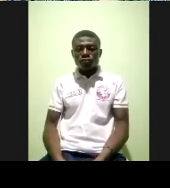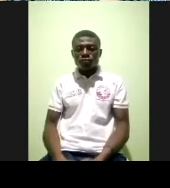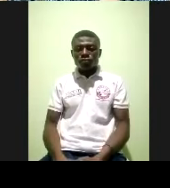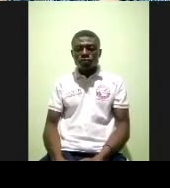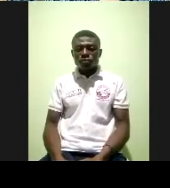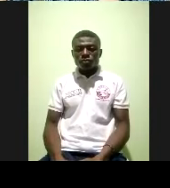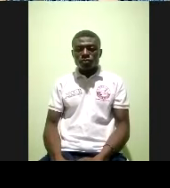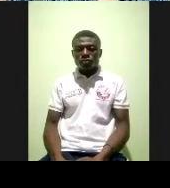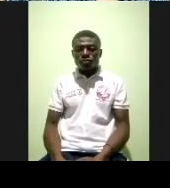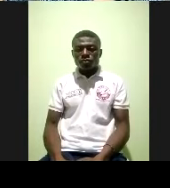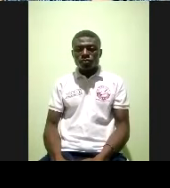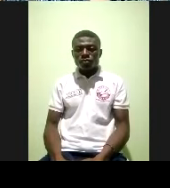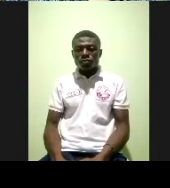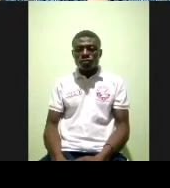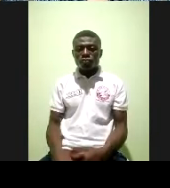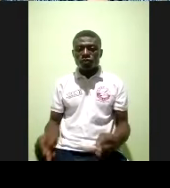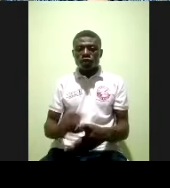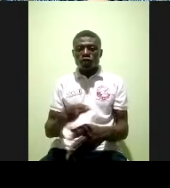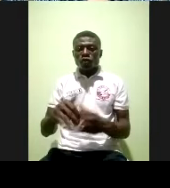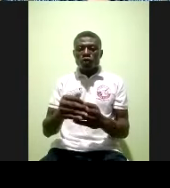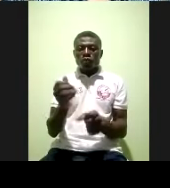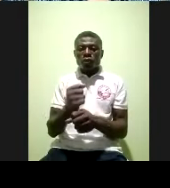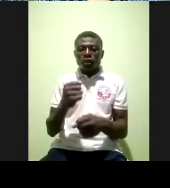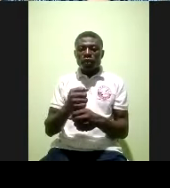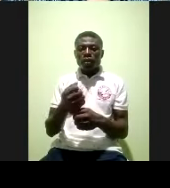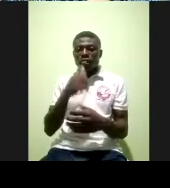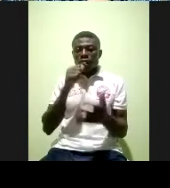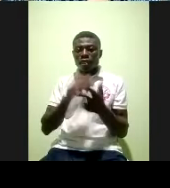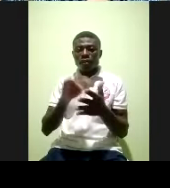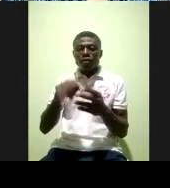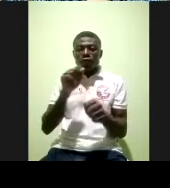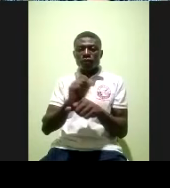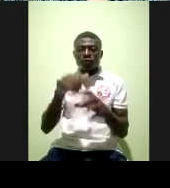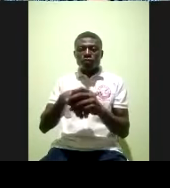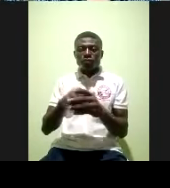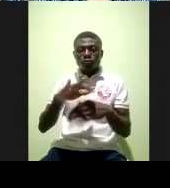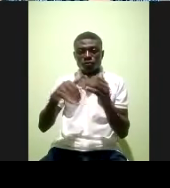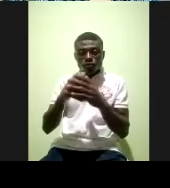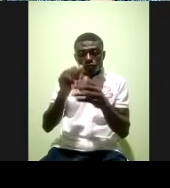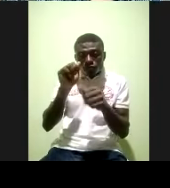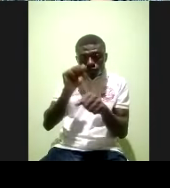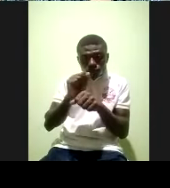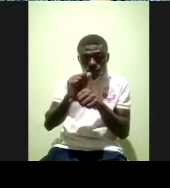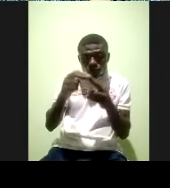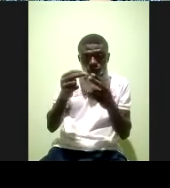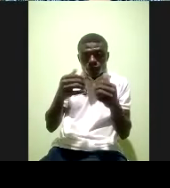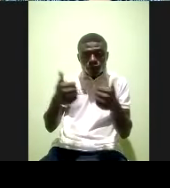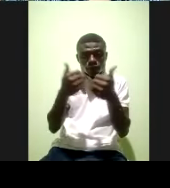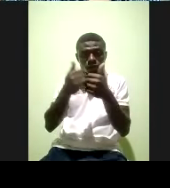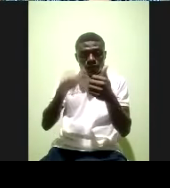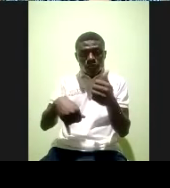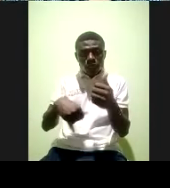Okay, formation of letters containing vertical and horizontal strokes may be a challenge. Writing